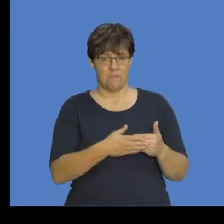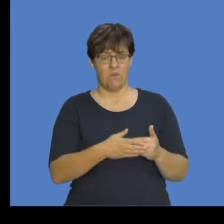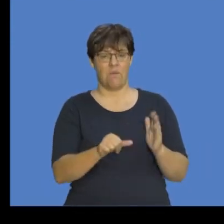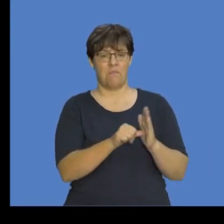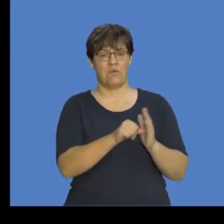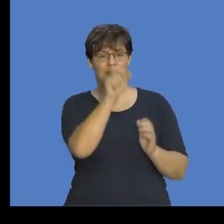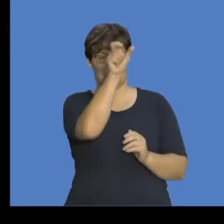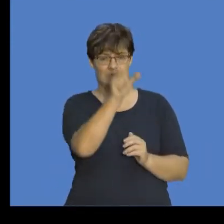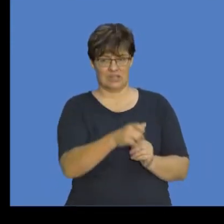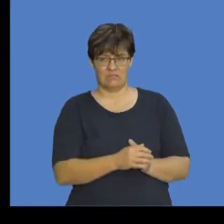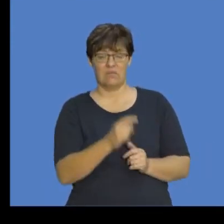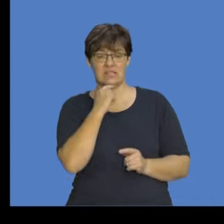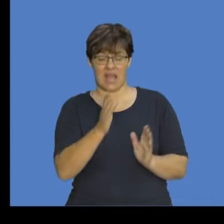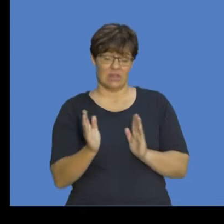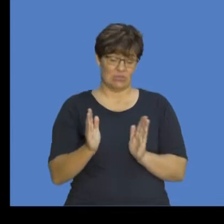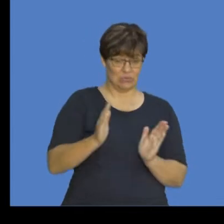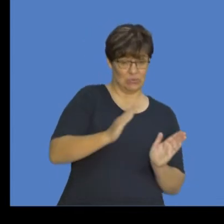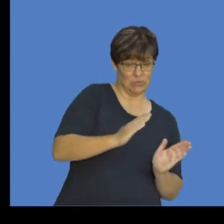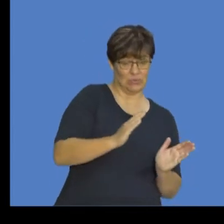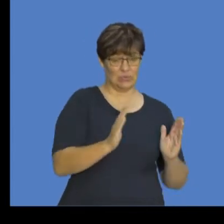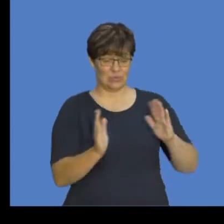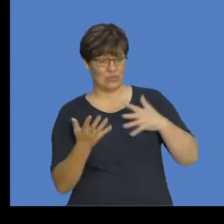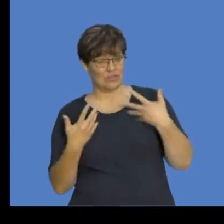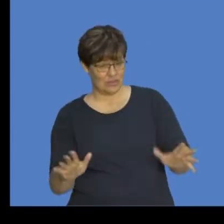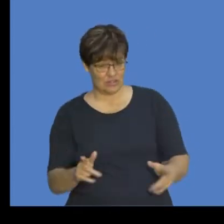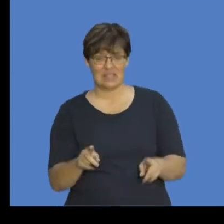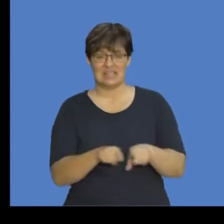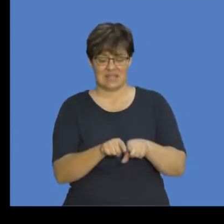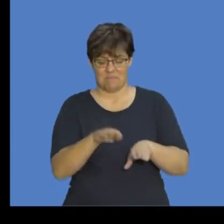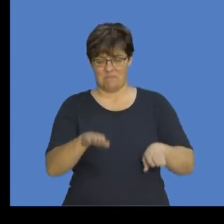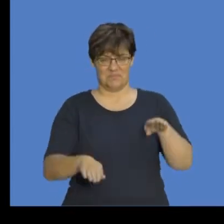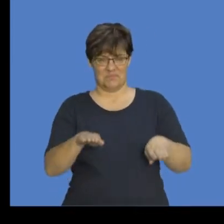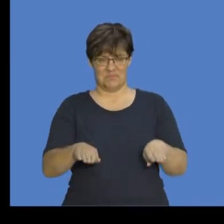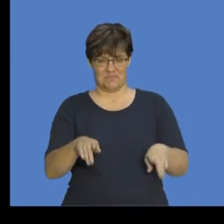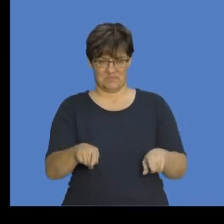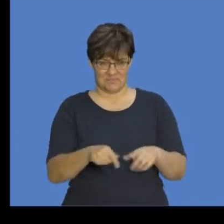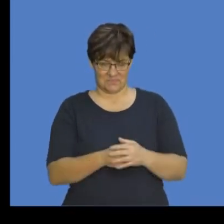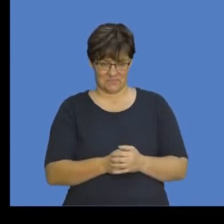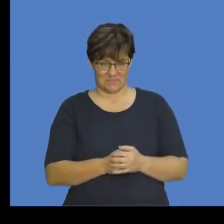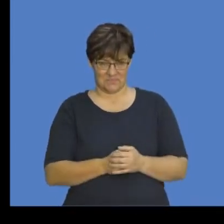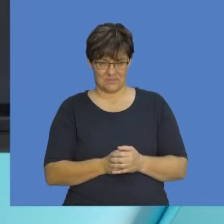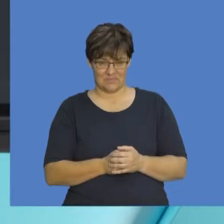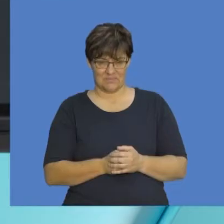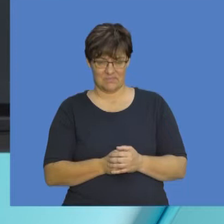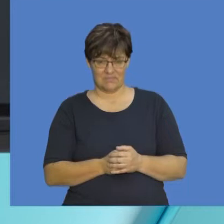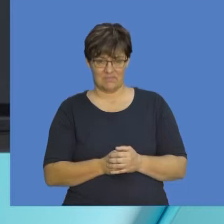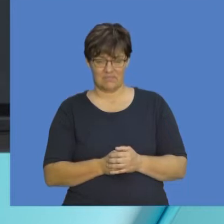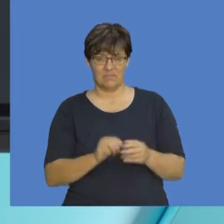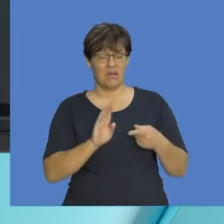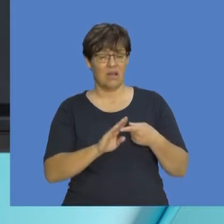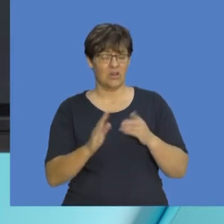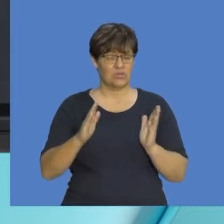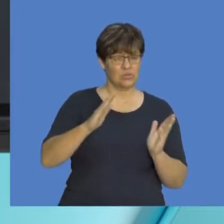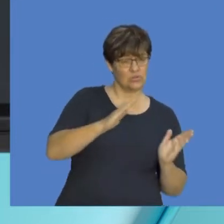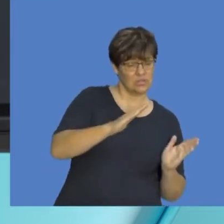So, we spoke about skewed, and we spoke about symmetric. When we talk about